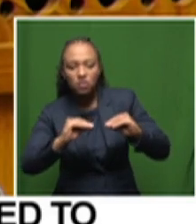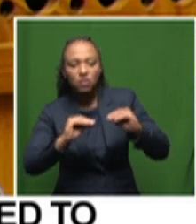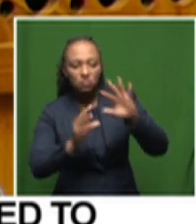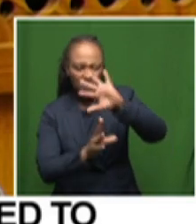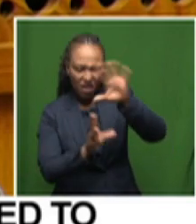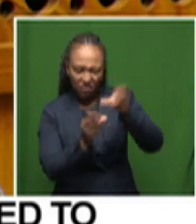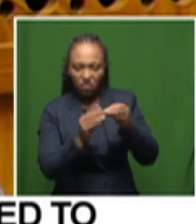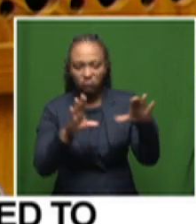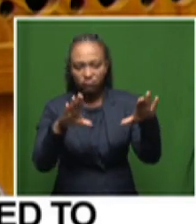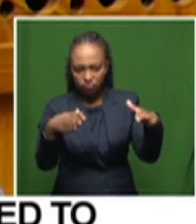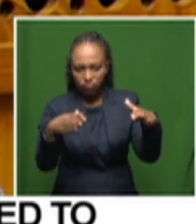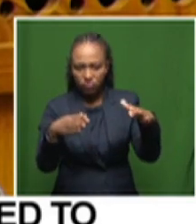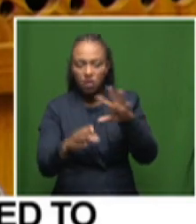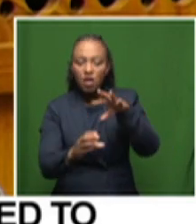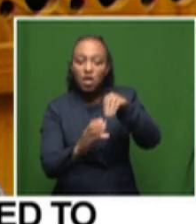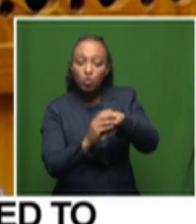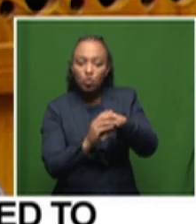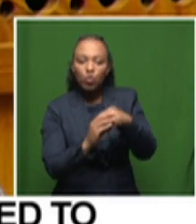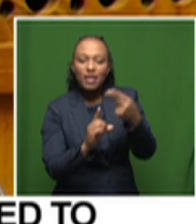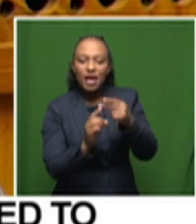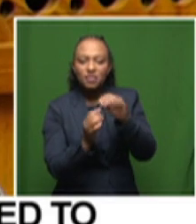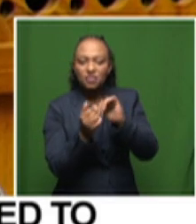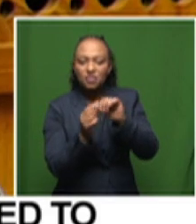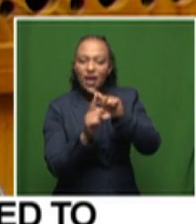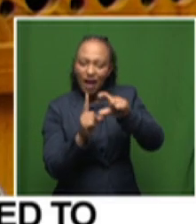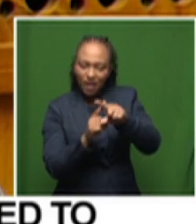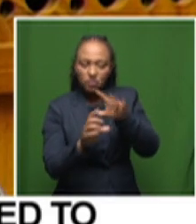on, including art and culture.